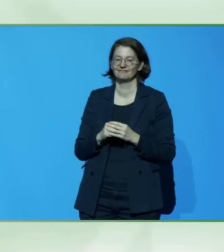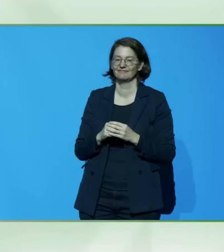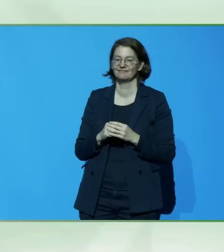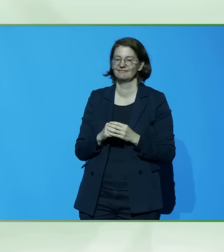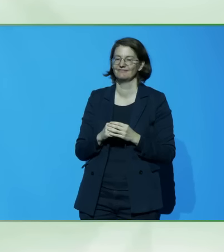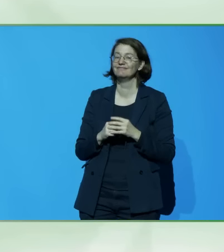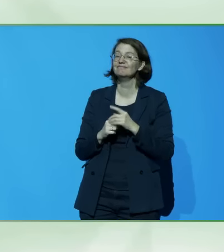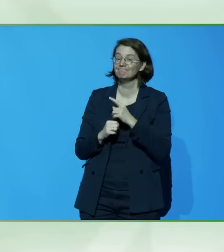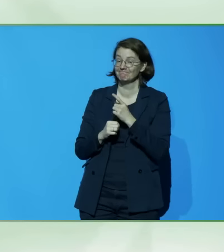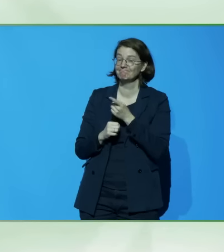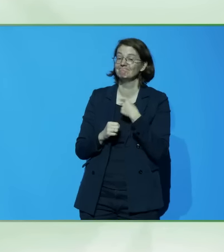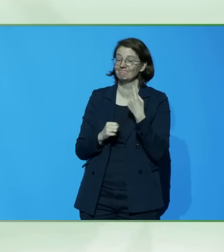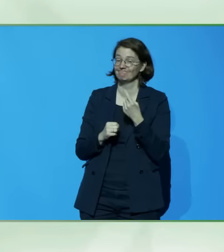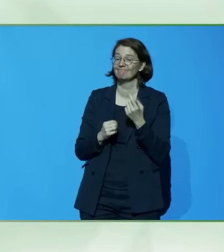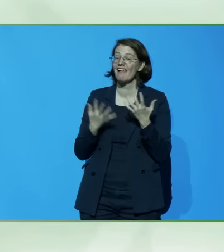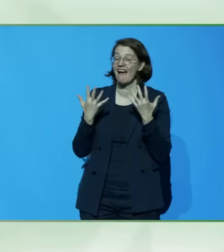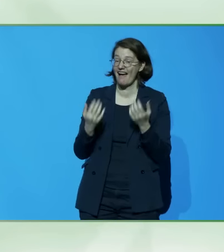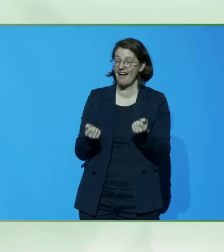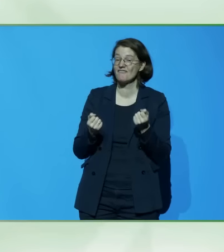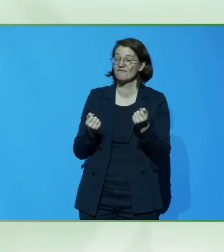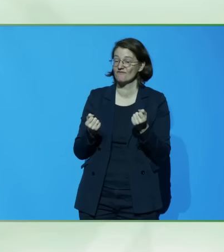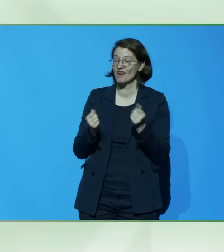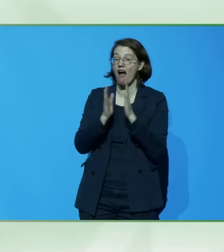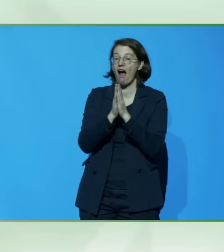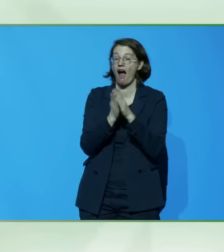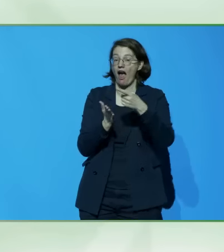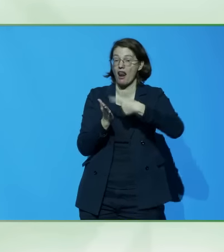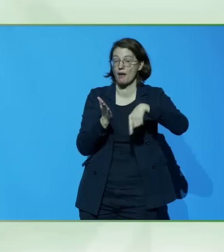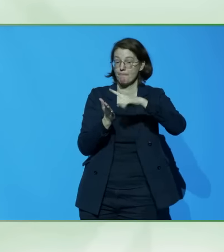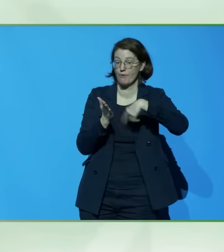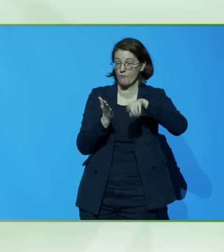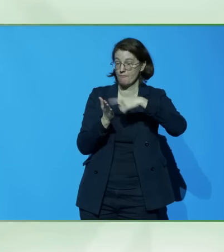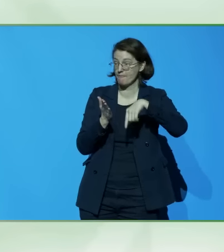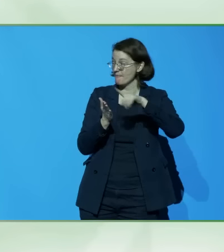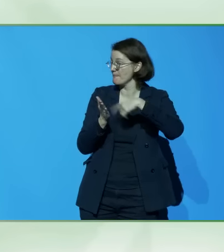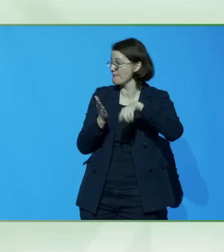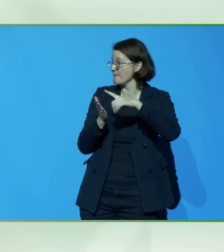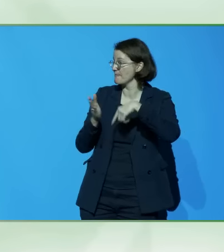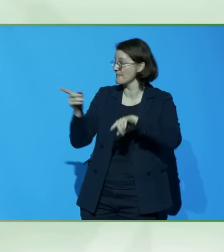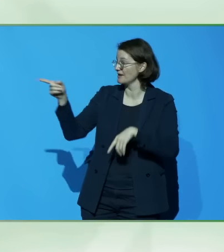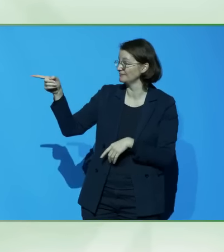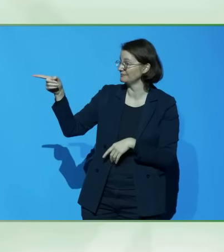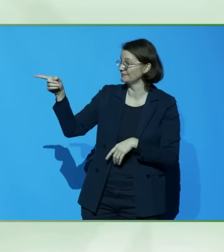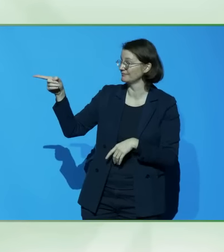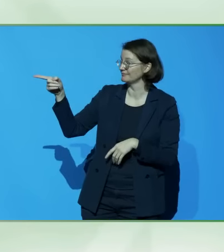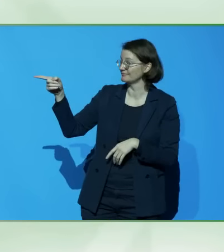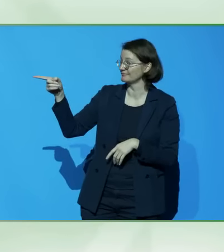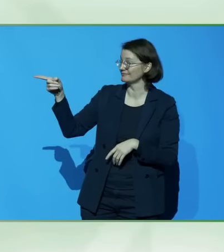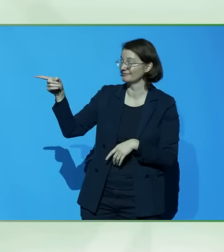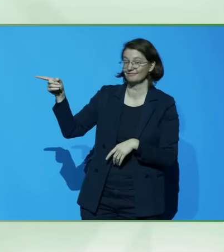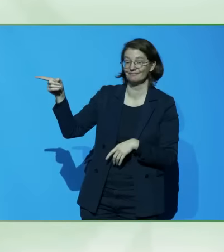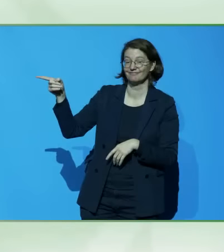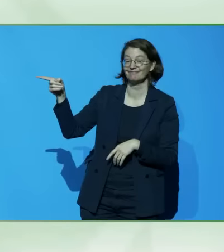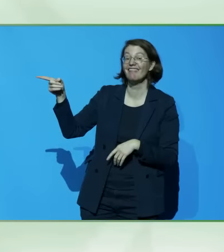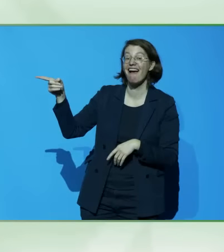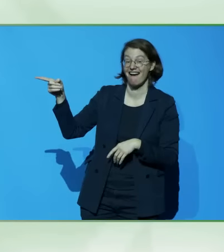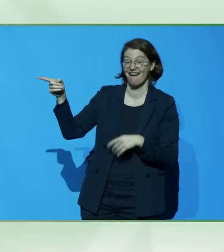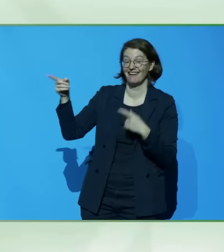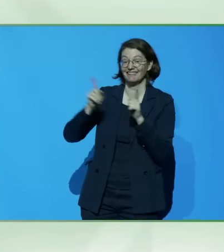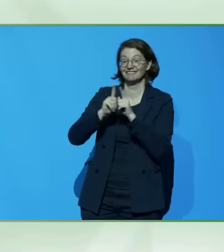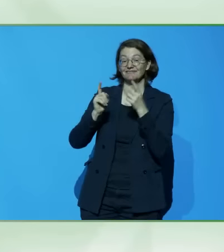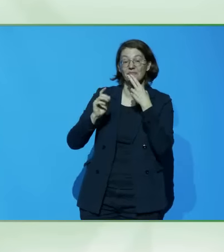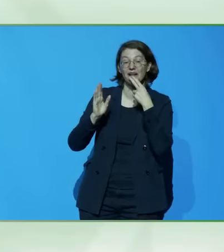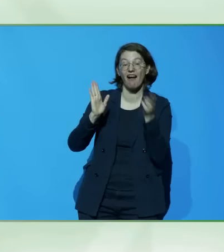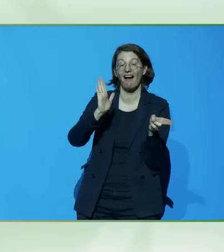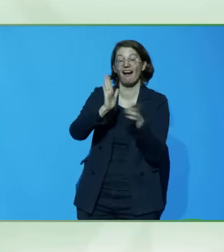and also have posters and stickers. I have, and